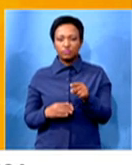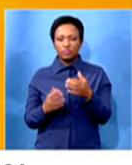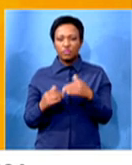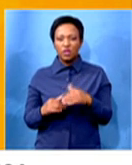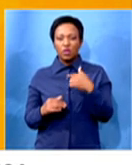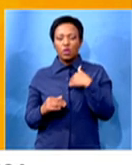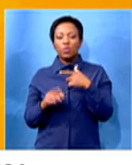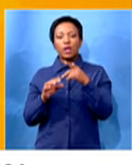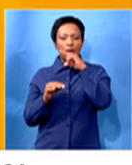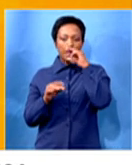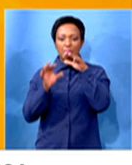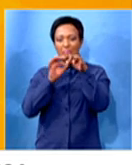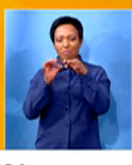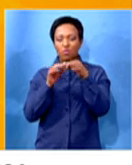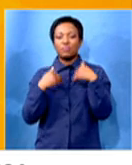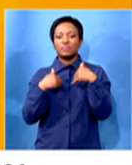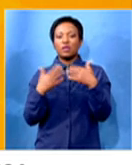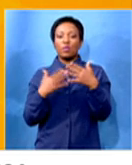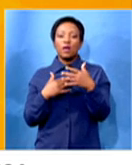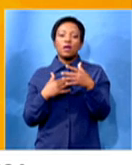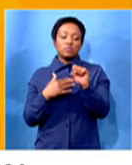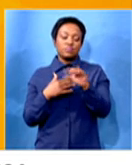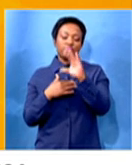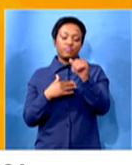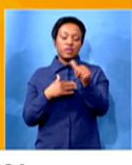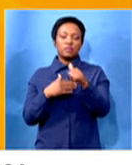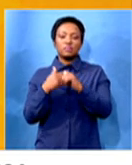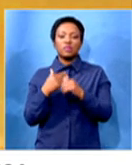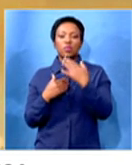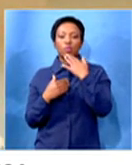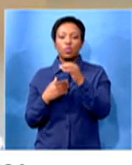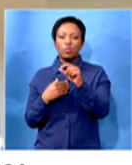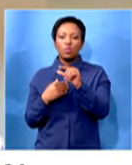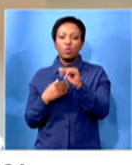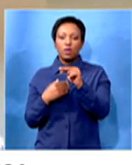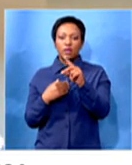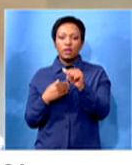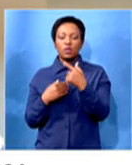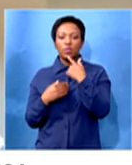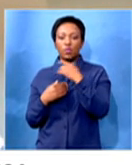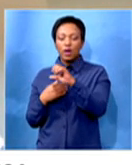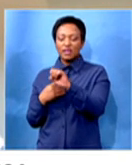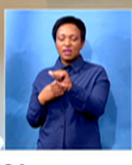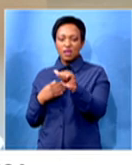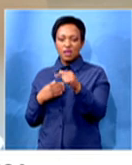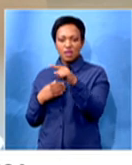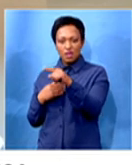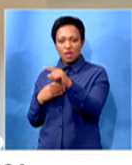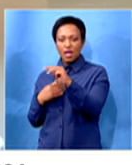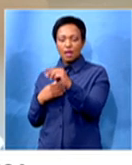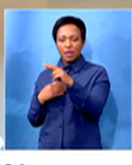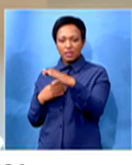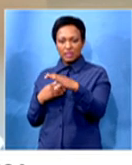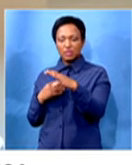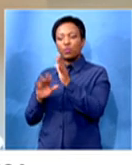the names, will begin in South Africa next month. Professor Linda-Gail Bekker from the SAMRC joins us to discuss